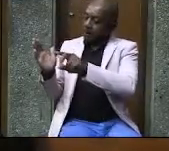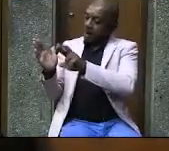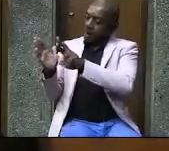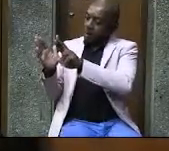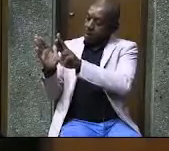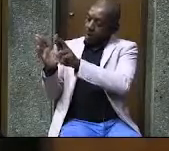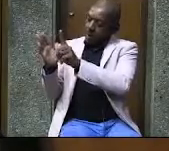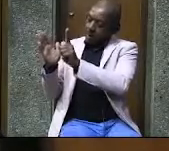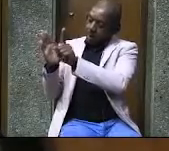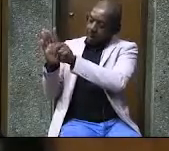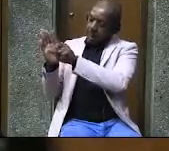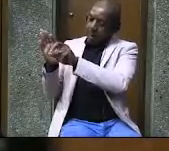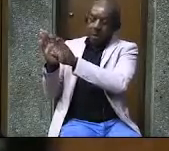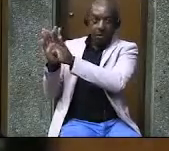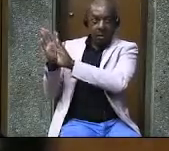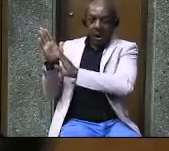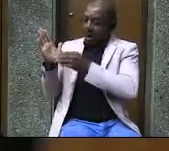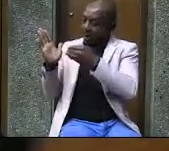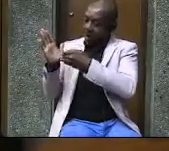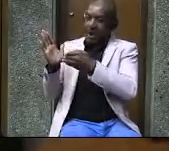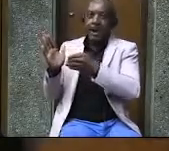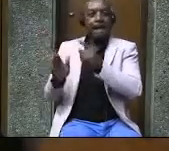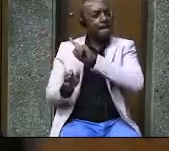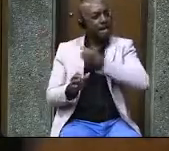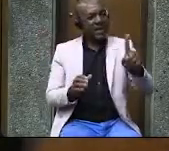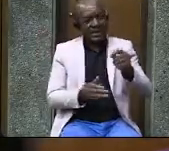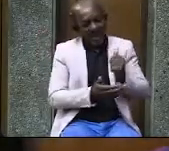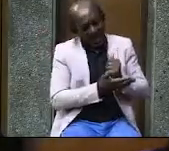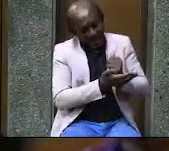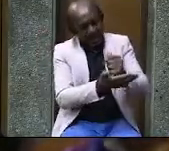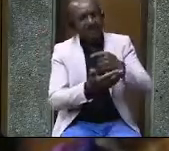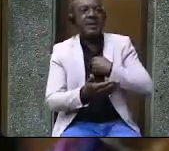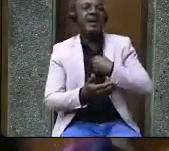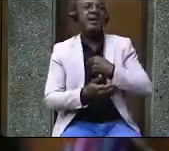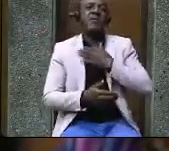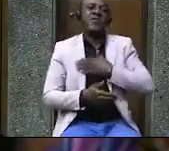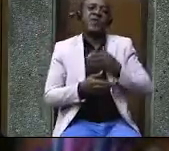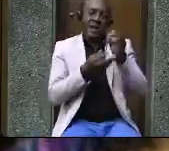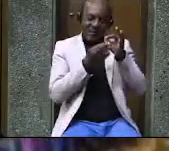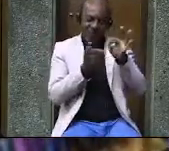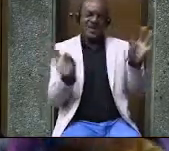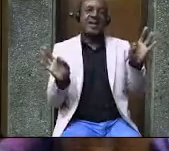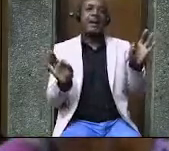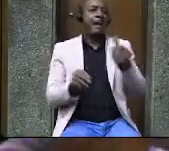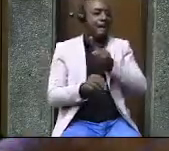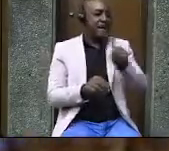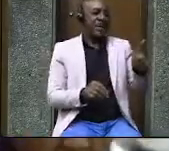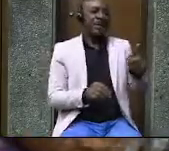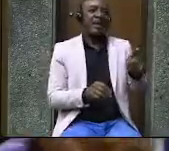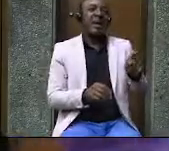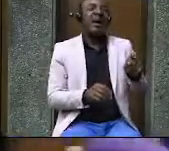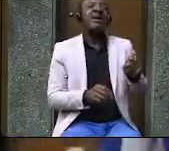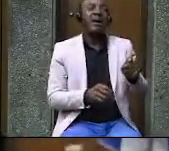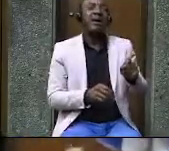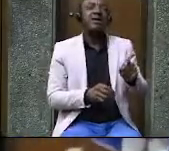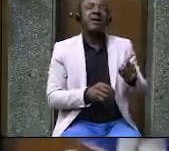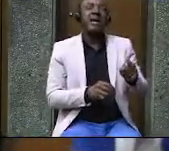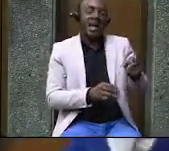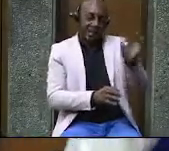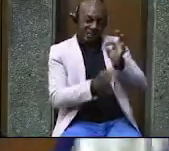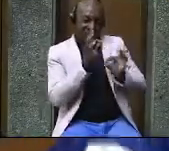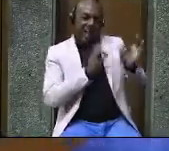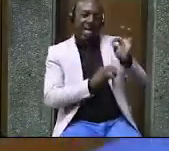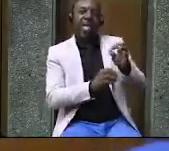thuso re lokolehe for us to find freedom, but we are not finding that in these engagements. Another thing is